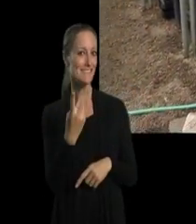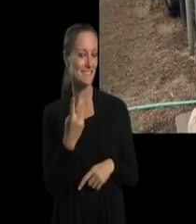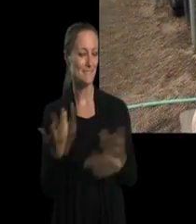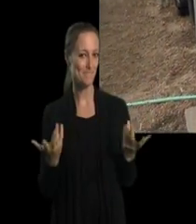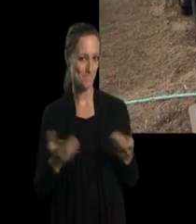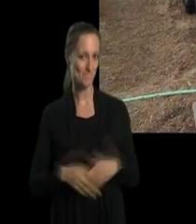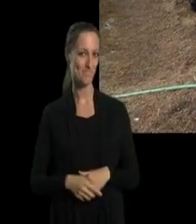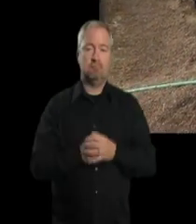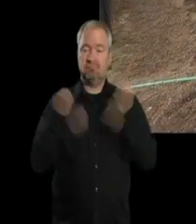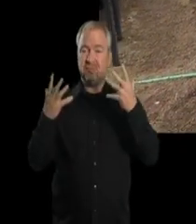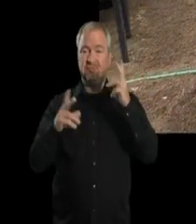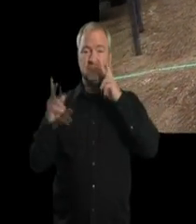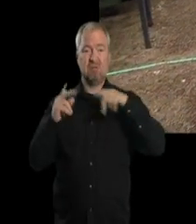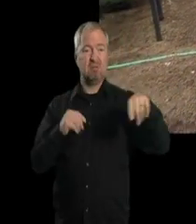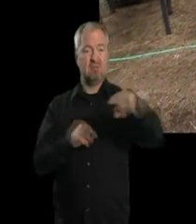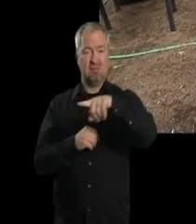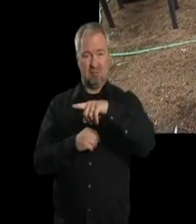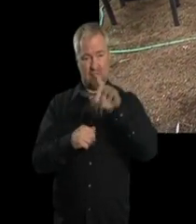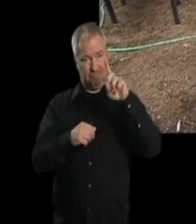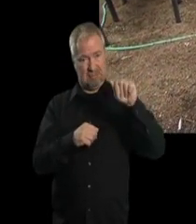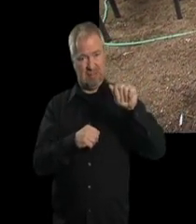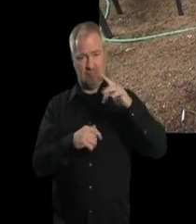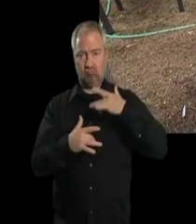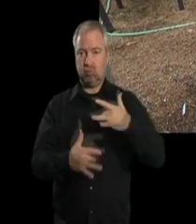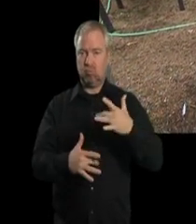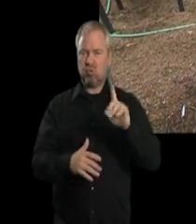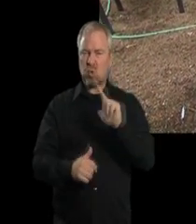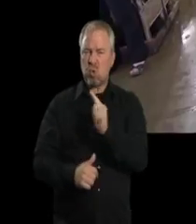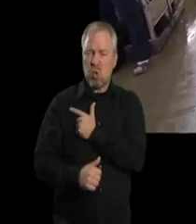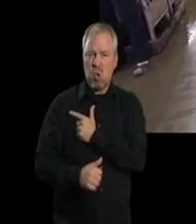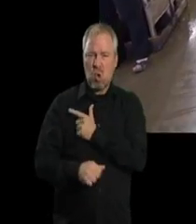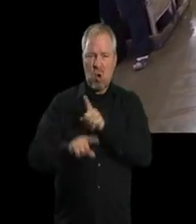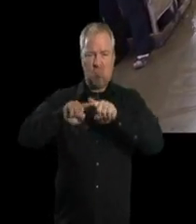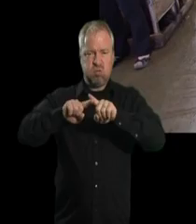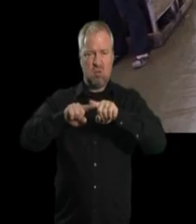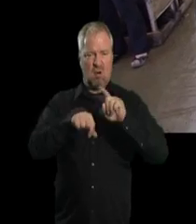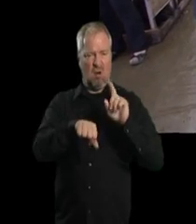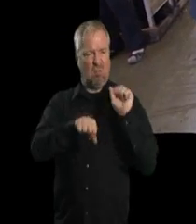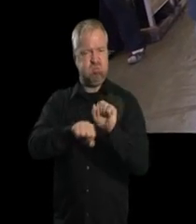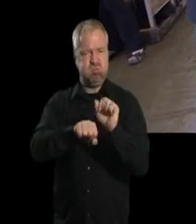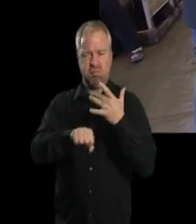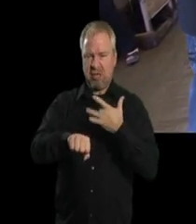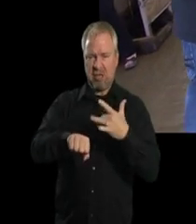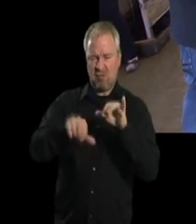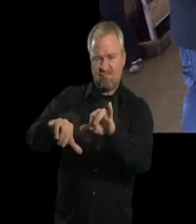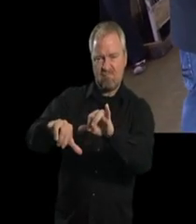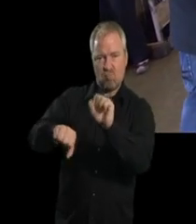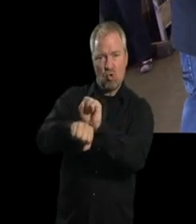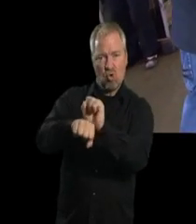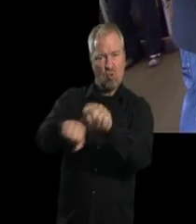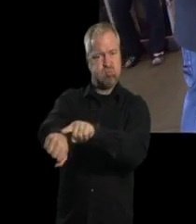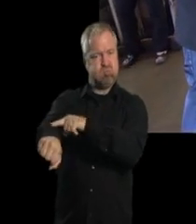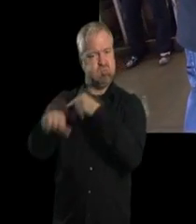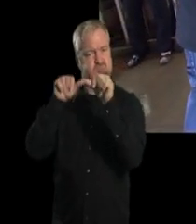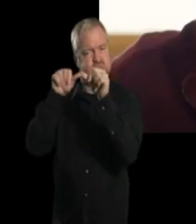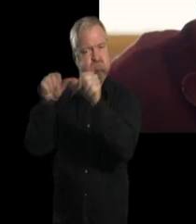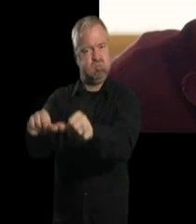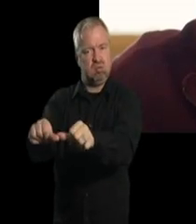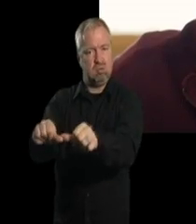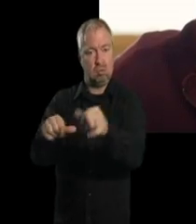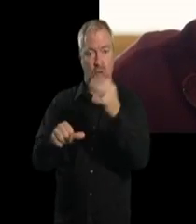is see. A lot of people with disabilities tend to be probably more loyal, more reliable. They're going to stick with the job